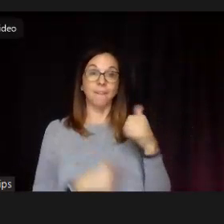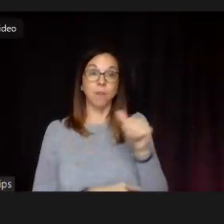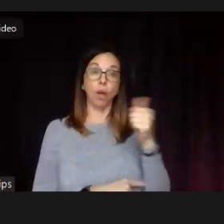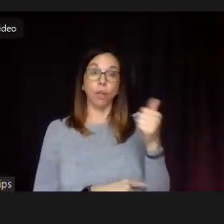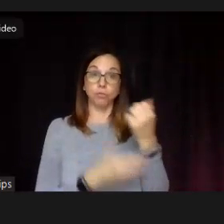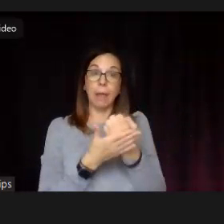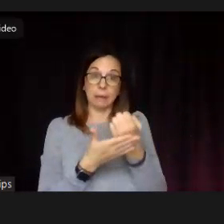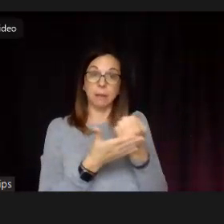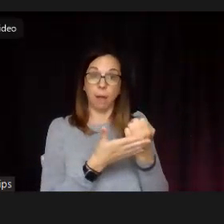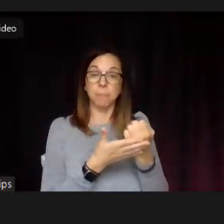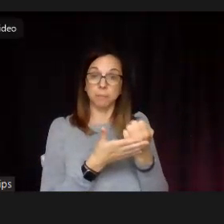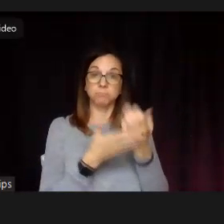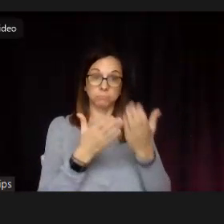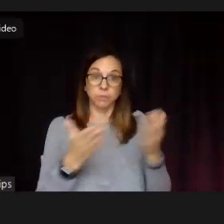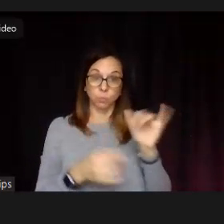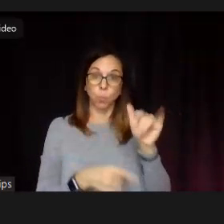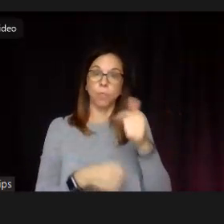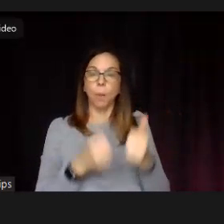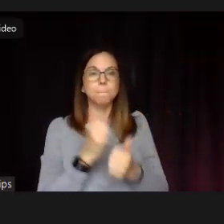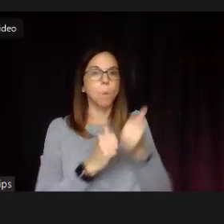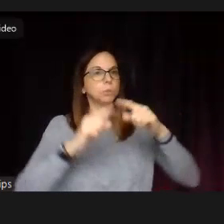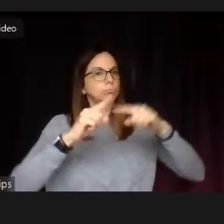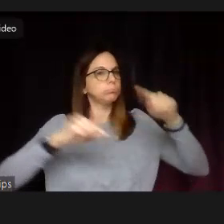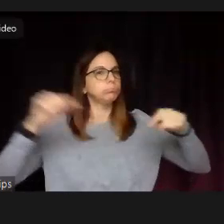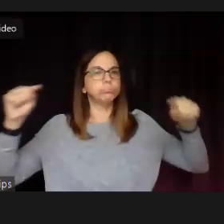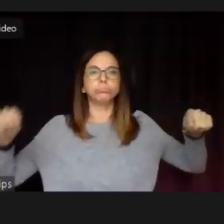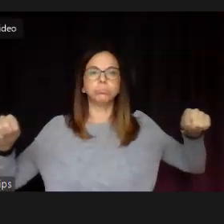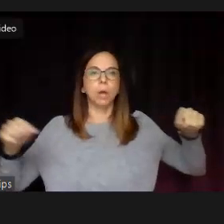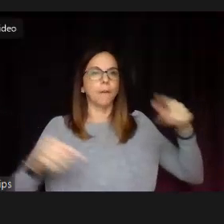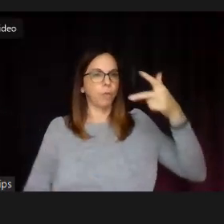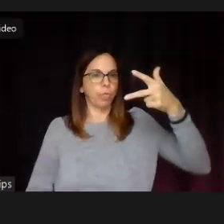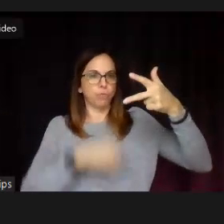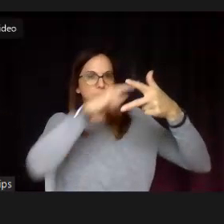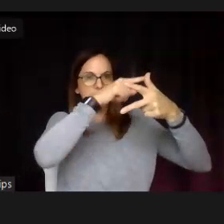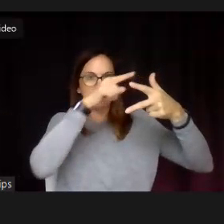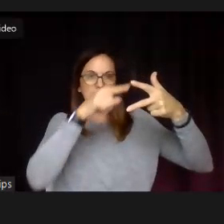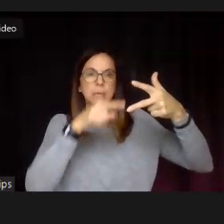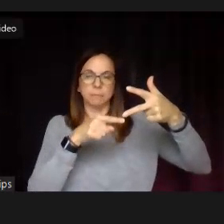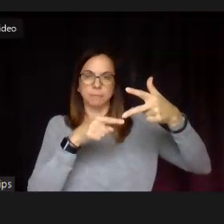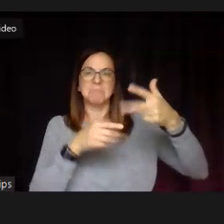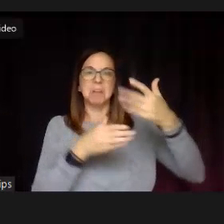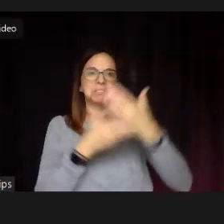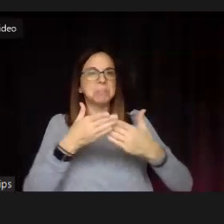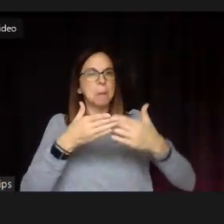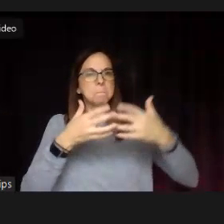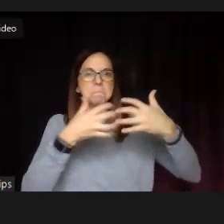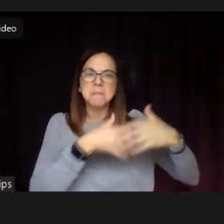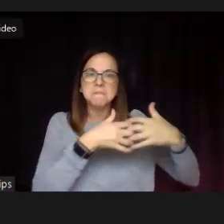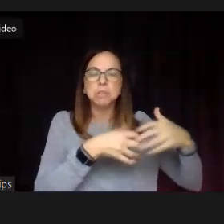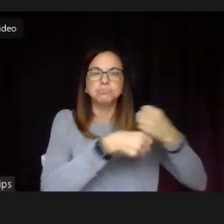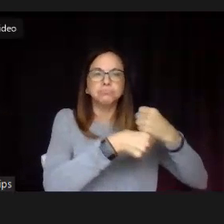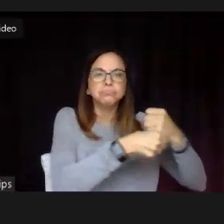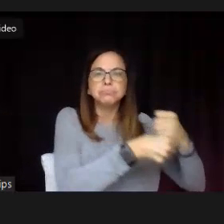economic activities as well. They were the most diverse of the three regions. And they had some manufacturing, there were